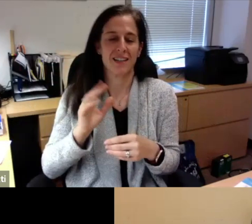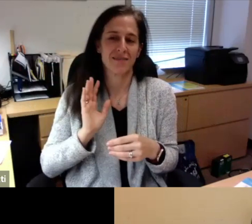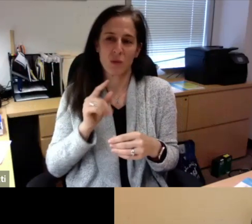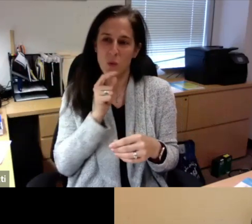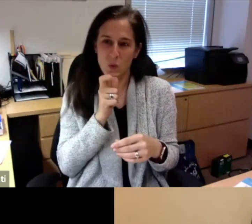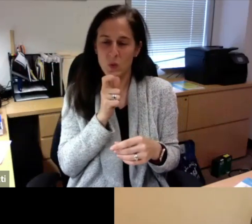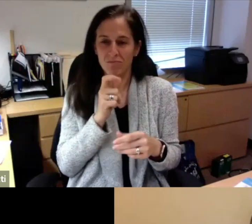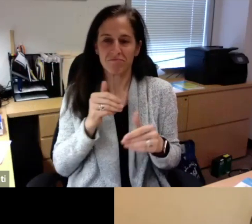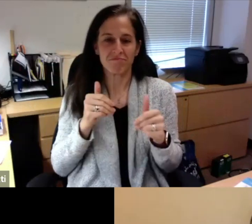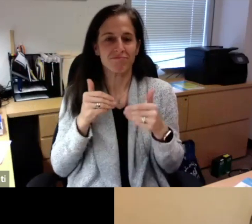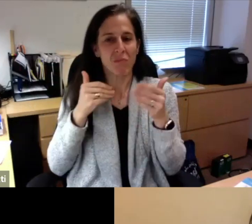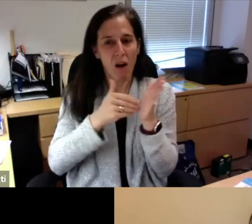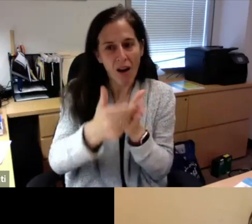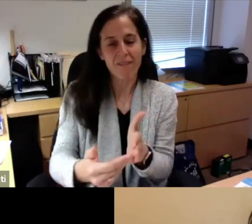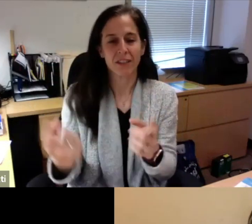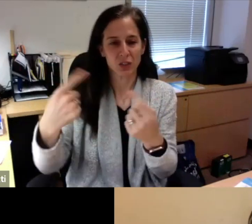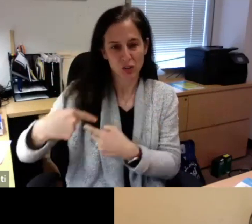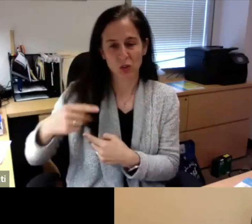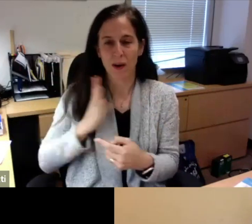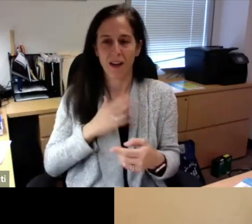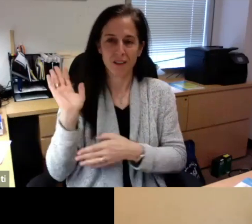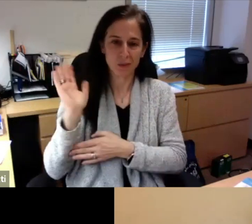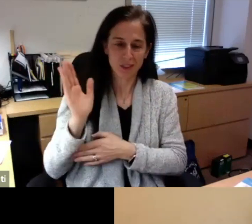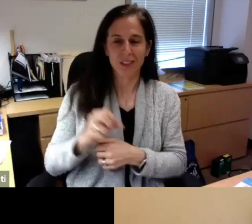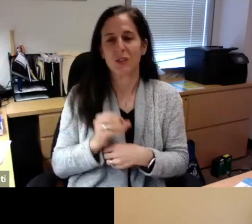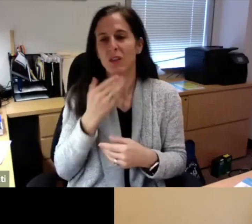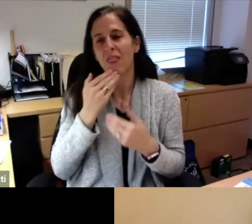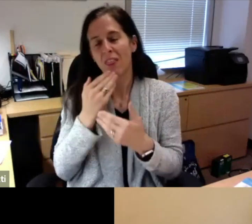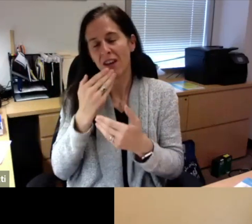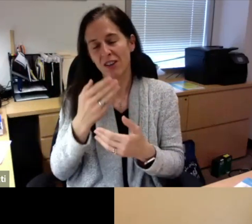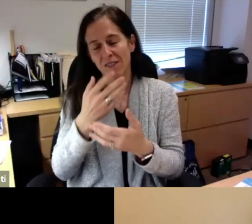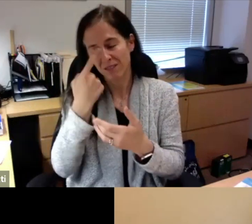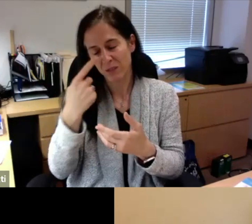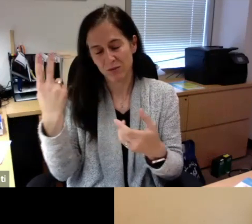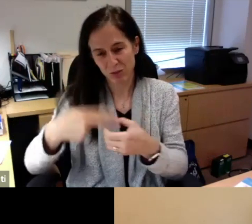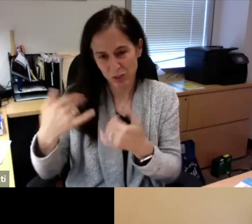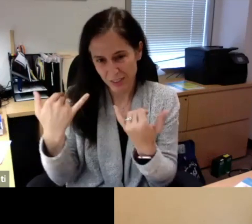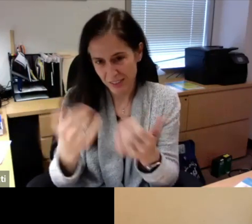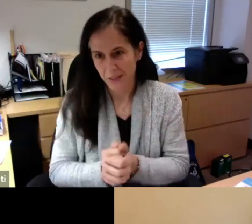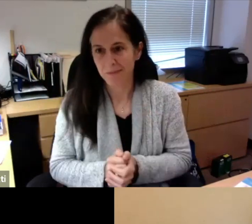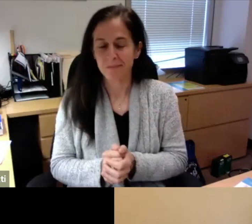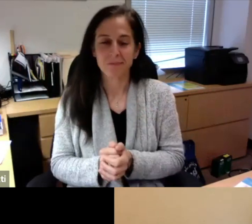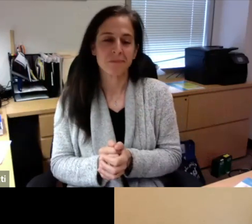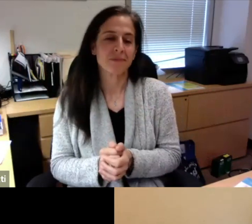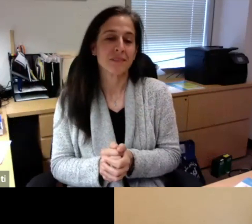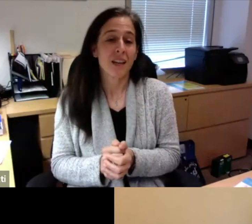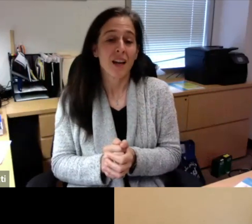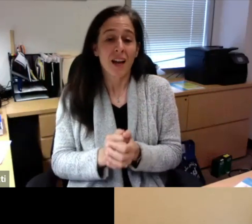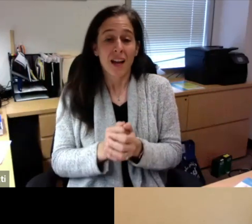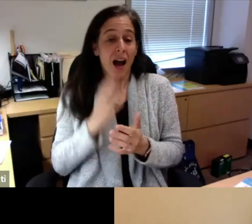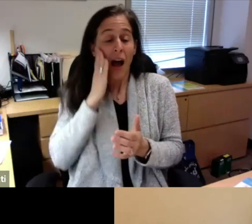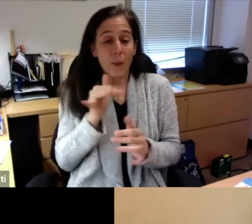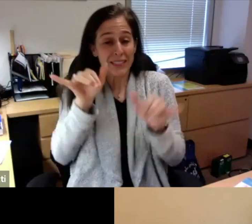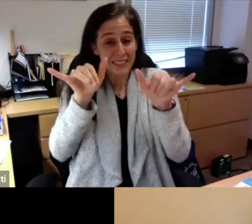departments join and attend today, and some familiar faces. So thank you so much. Thank you again for having me.